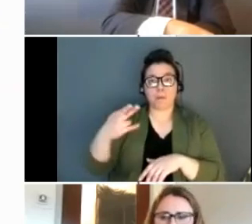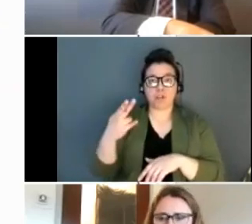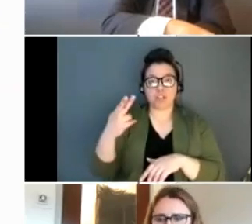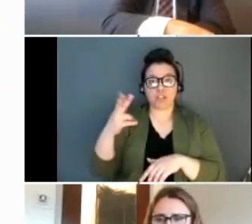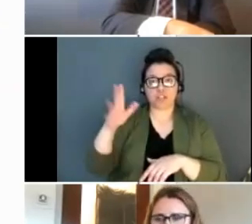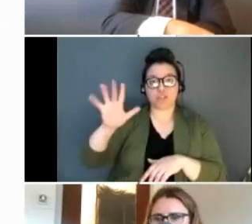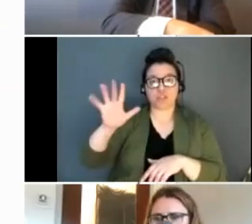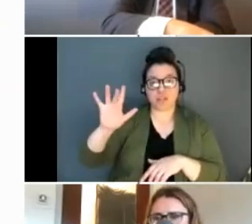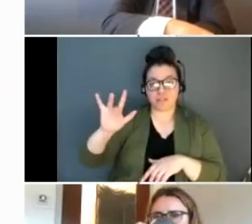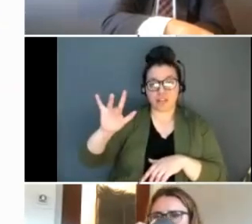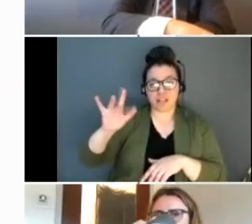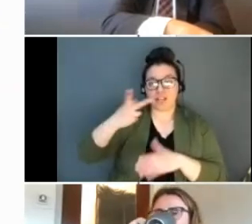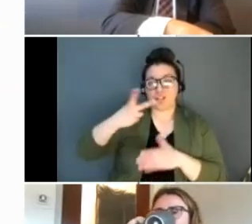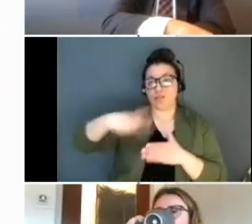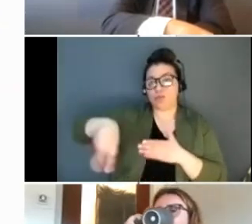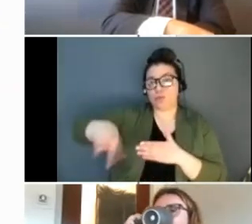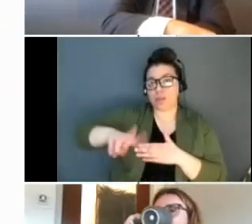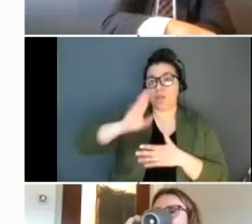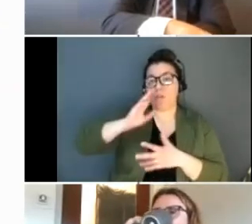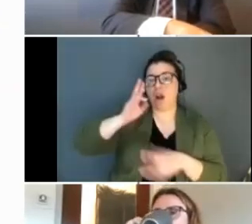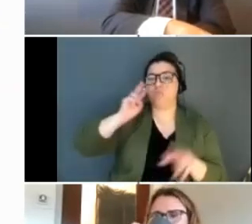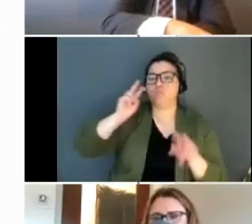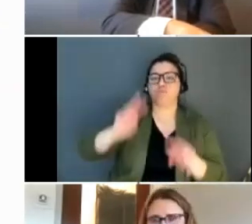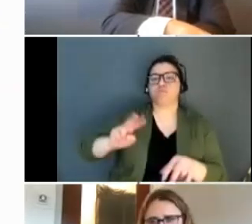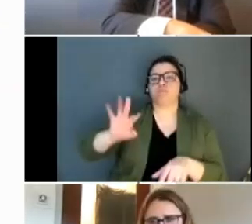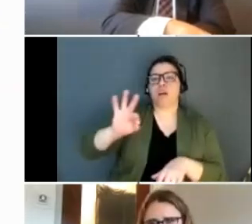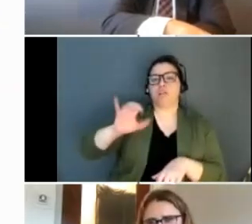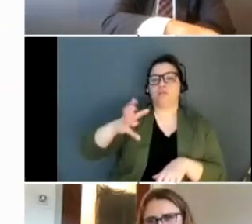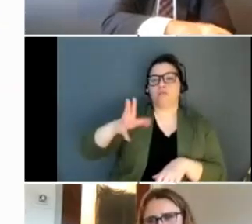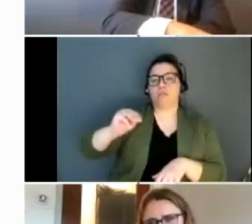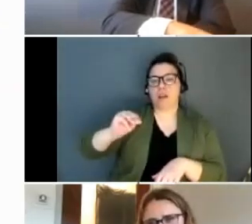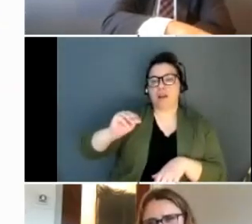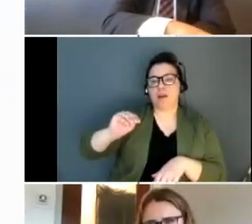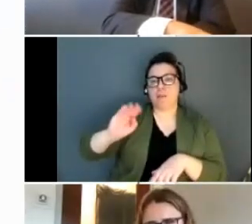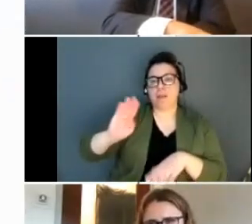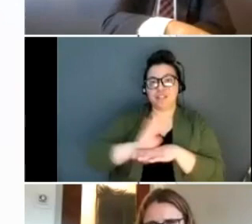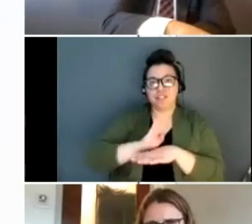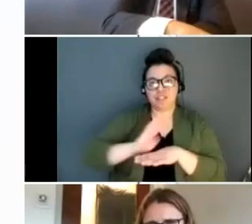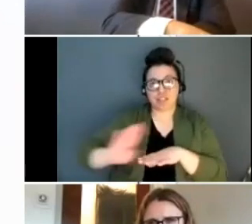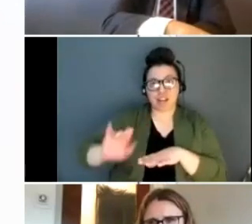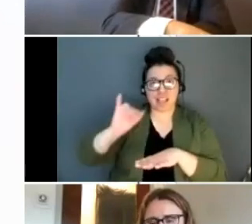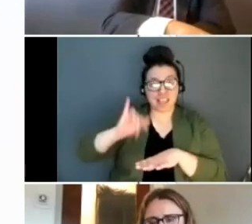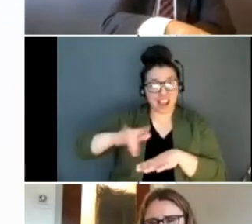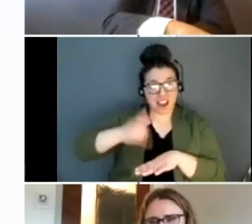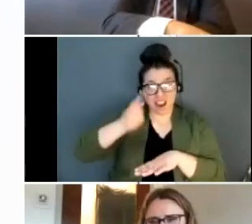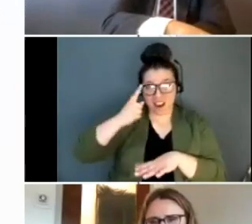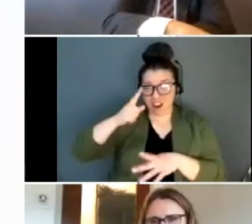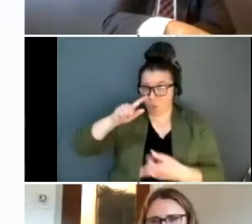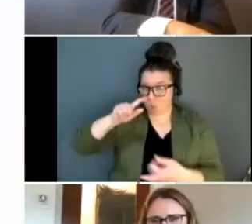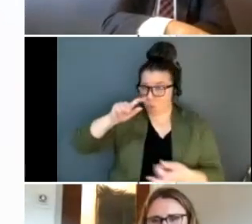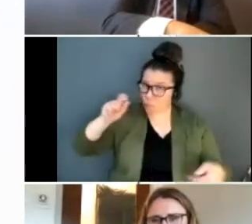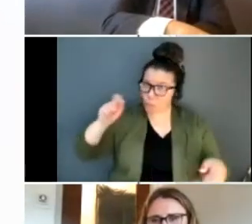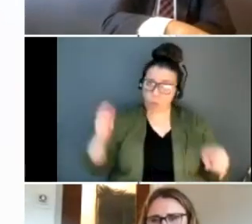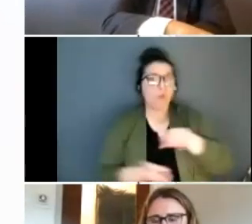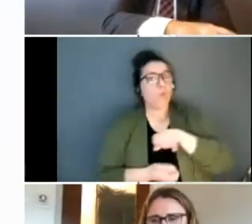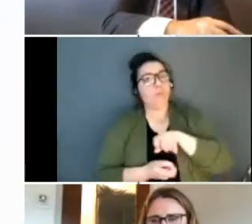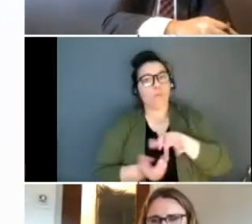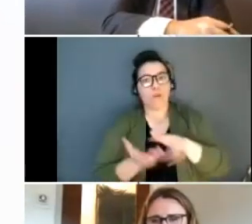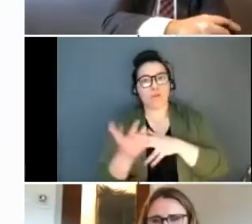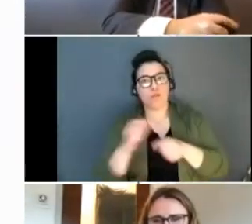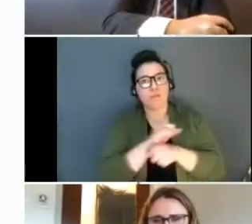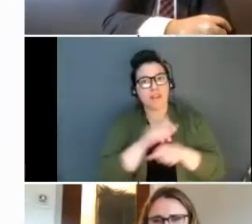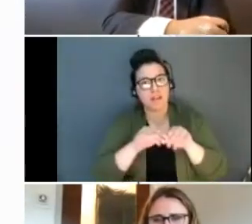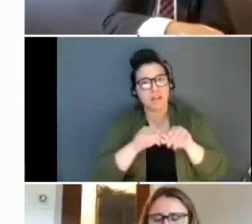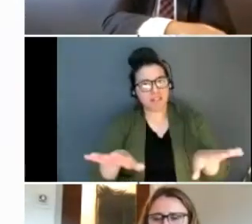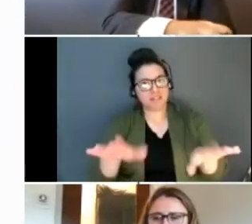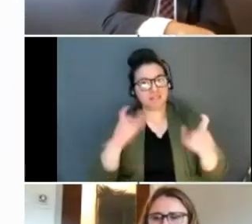now, we're going to look into the world of the film industry, which has gone through enormous change over the pandemic. How